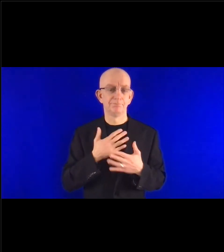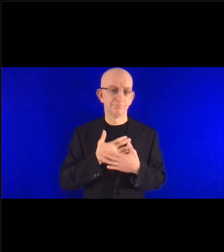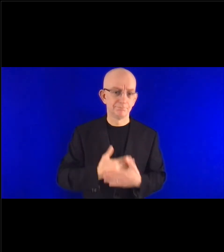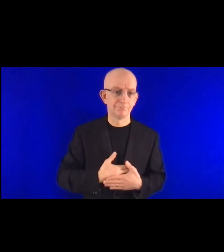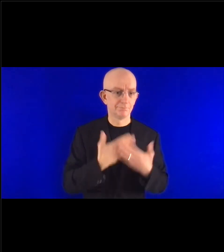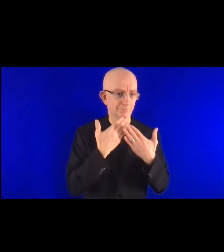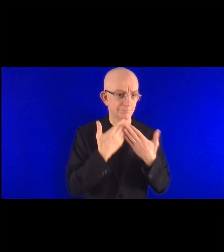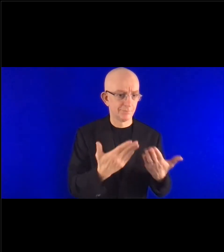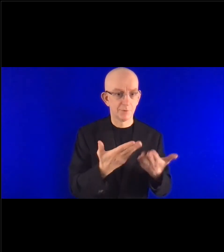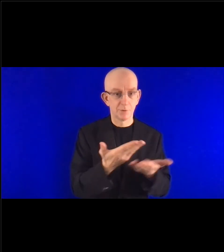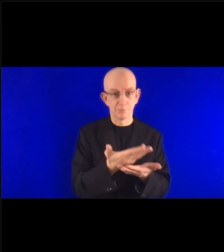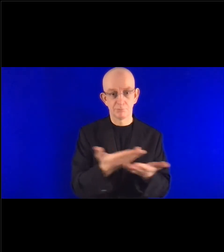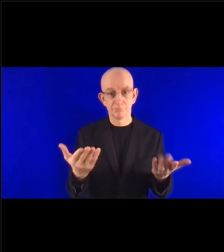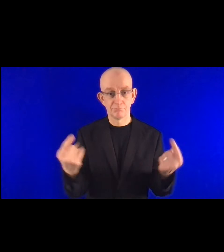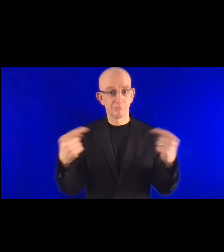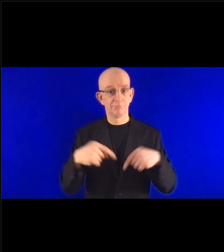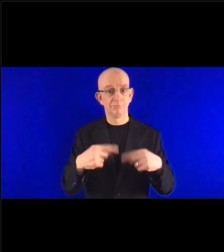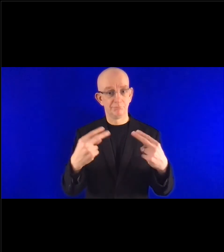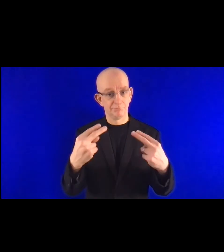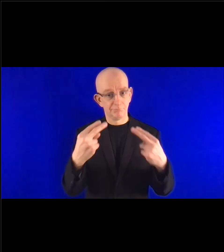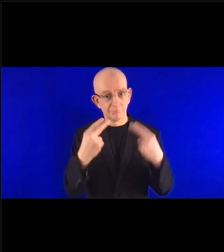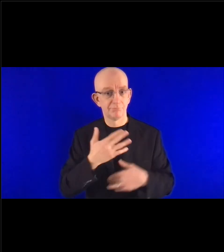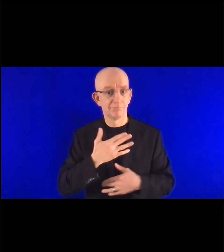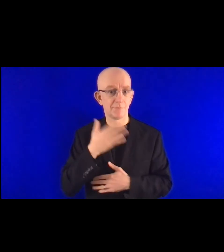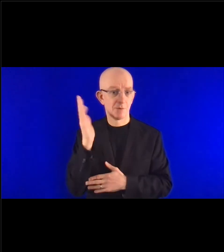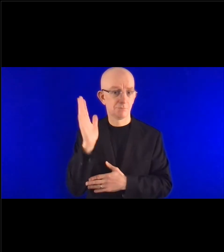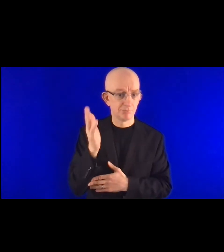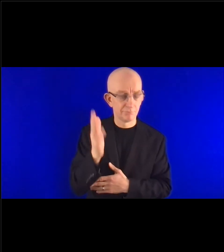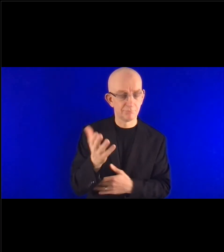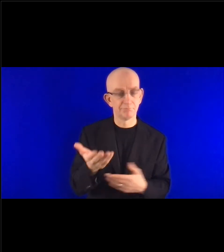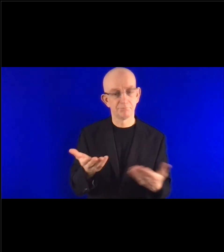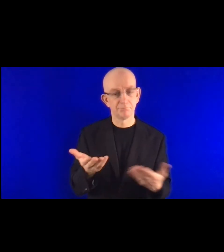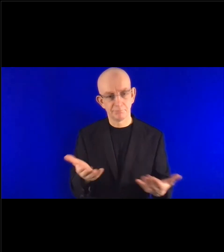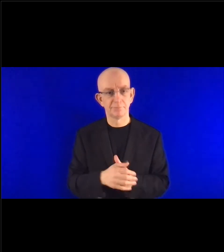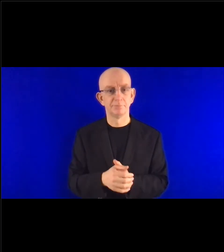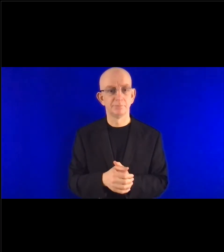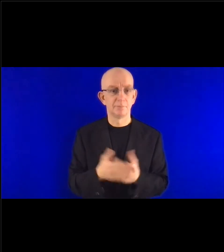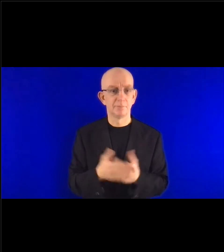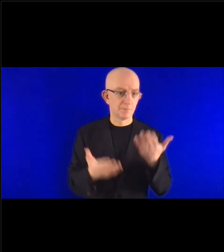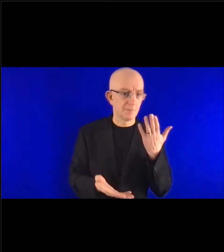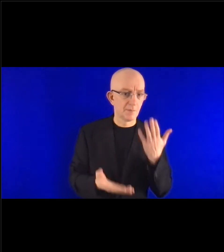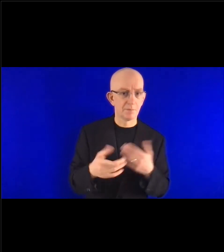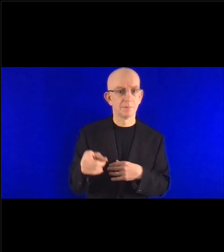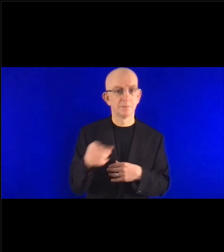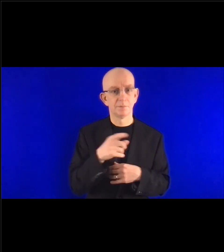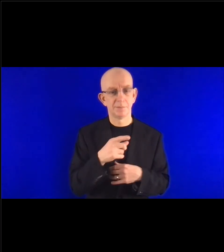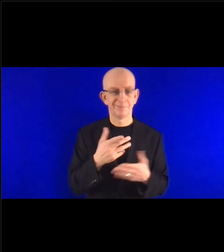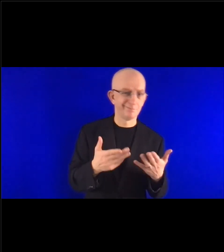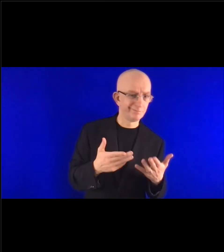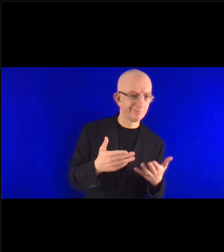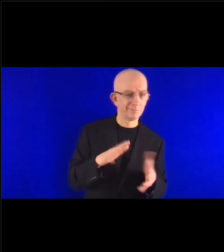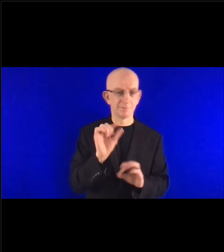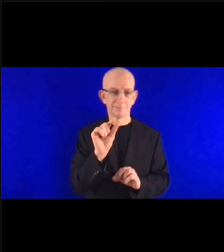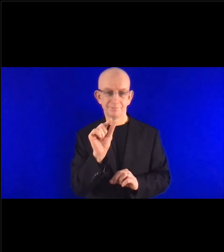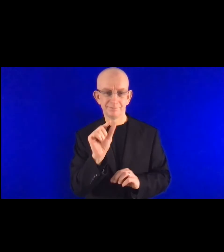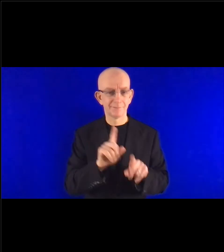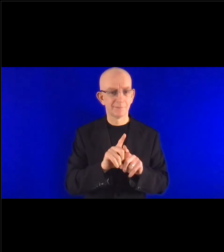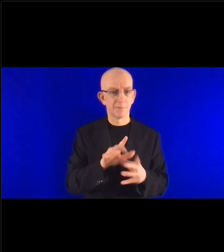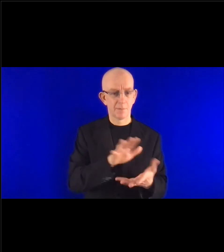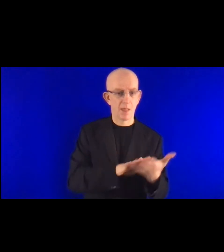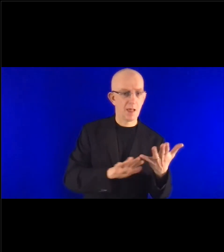story. It might be a little bit mixed up, as I'm a psychologist who works with disability since